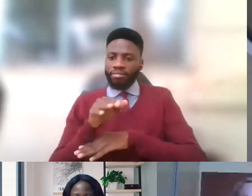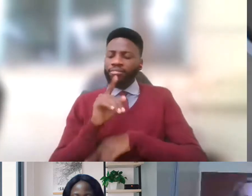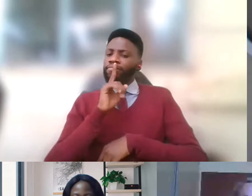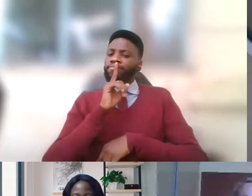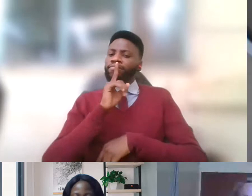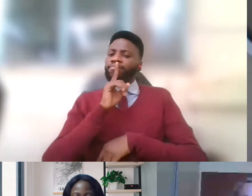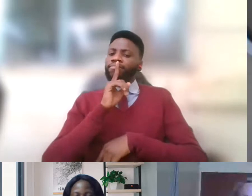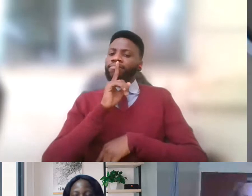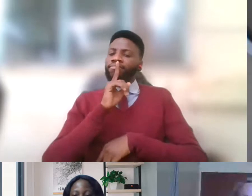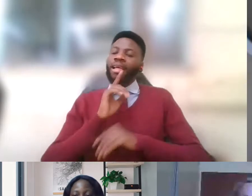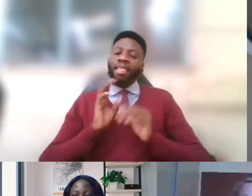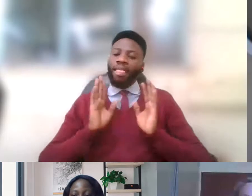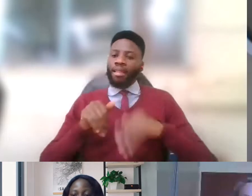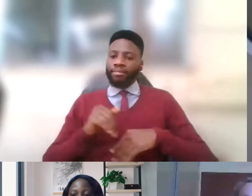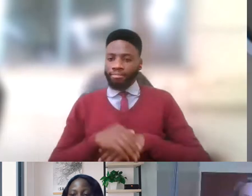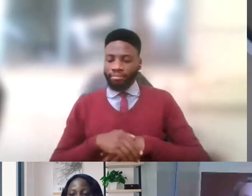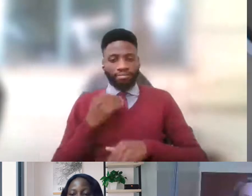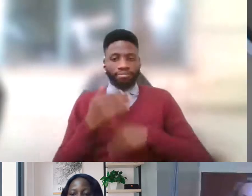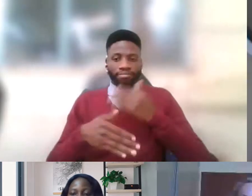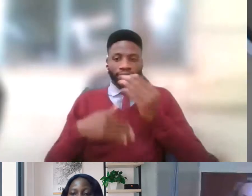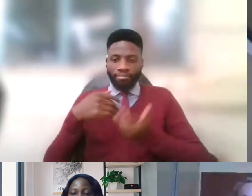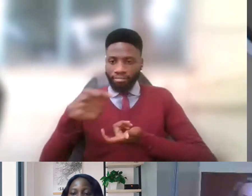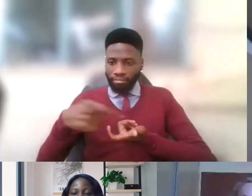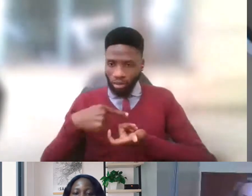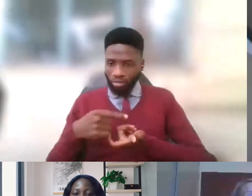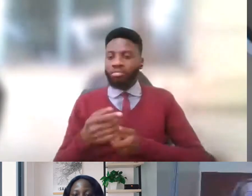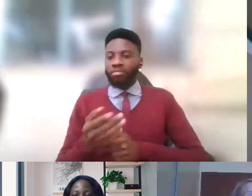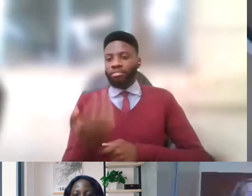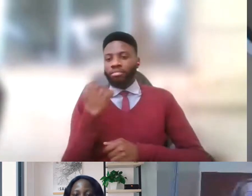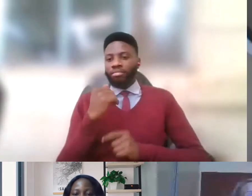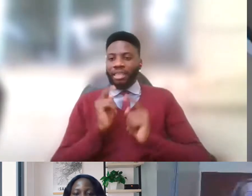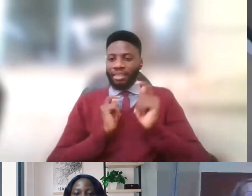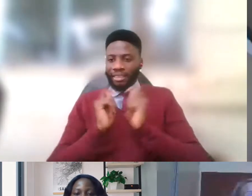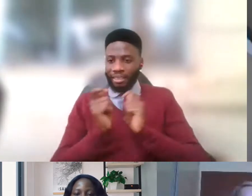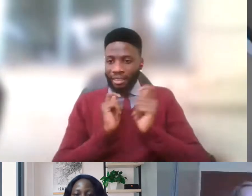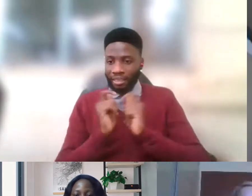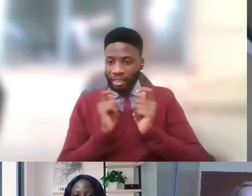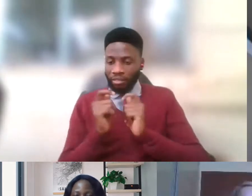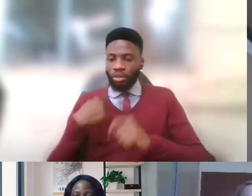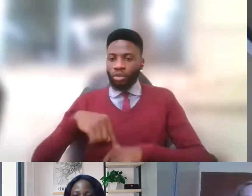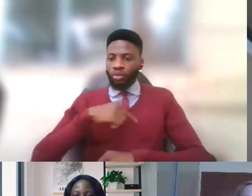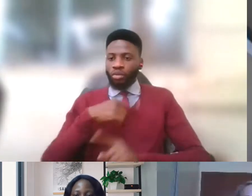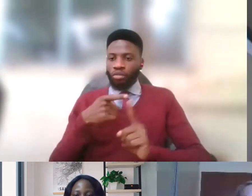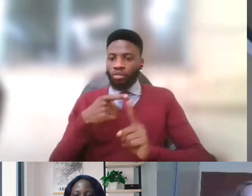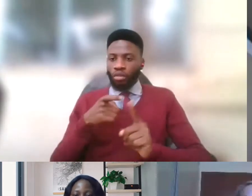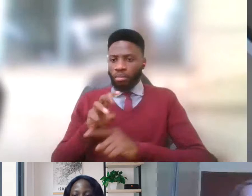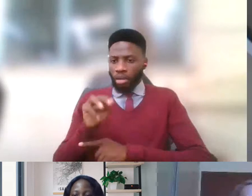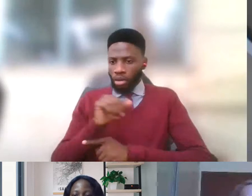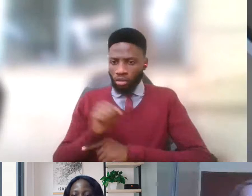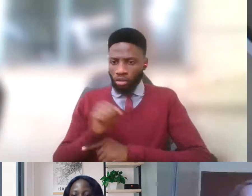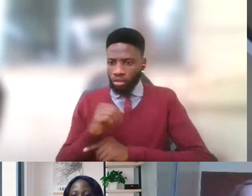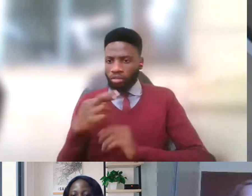simple projects like a fashion web application, a Python web application for putting identify